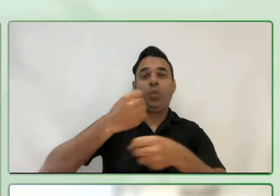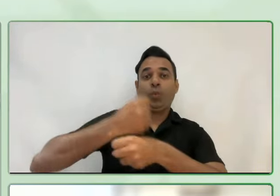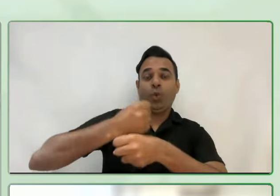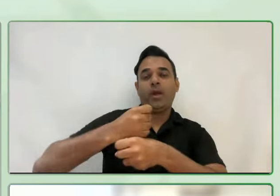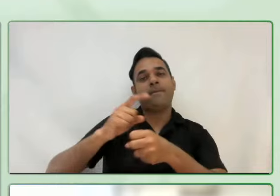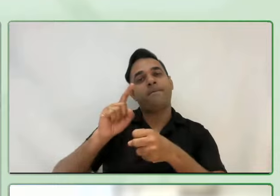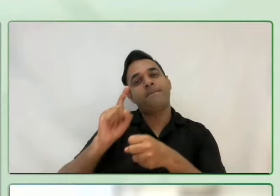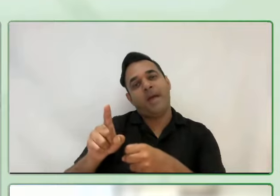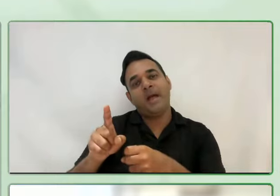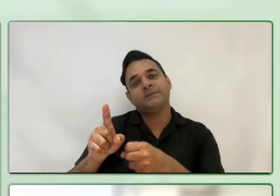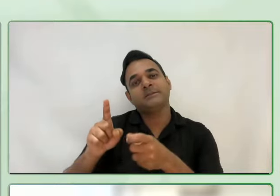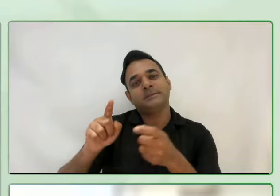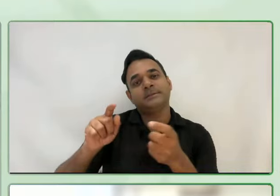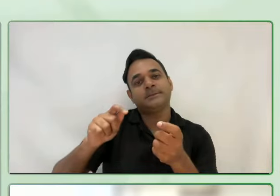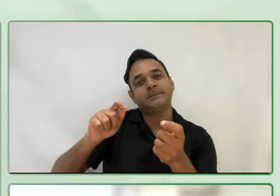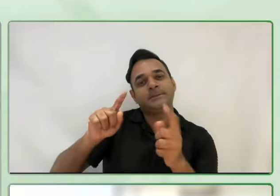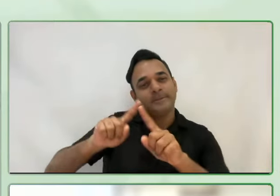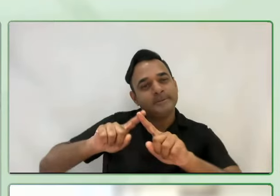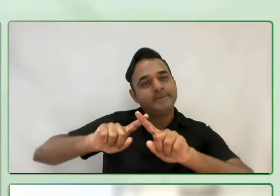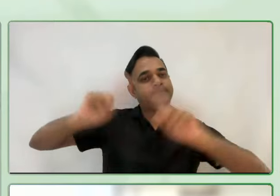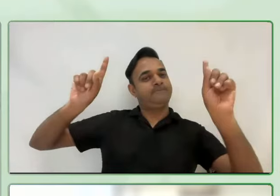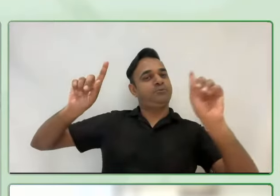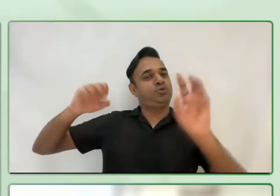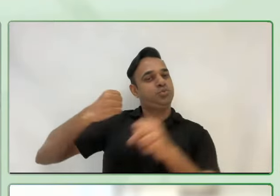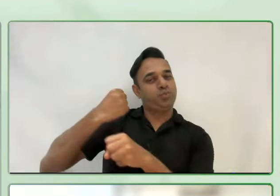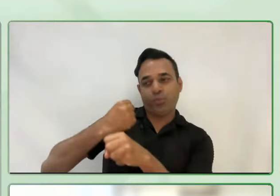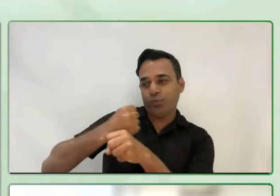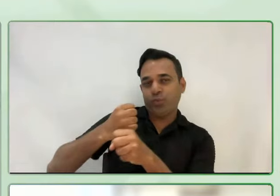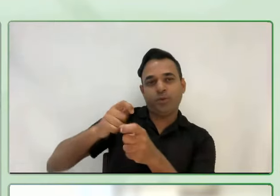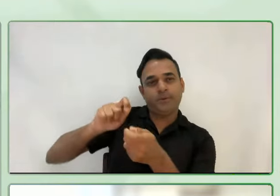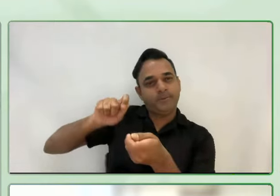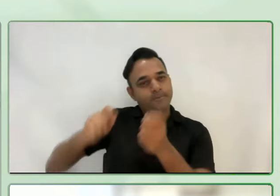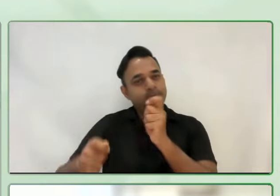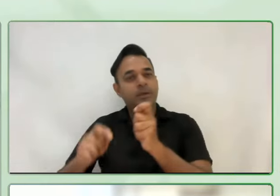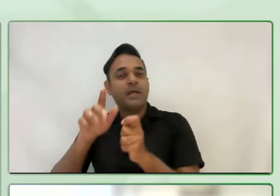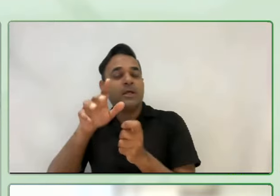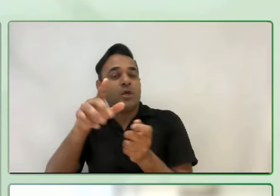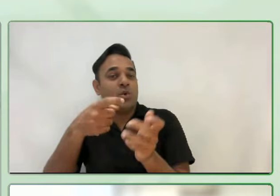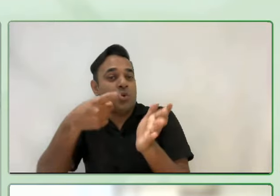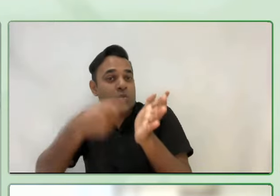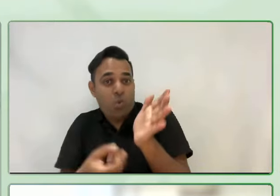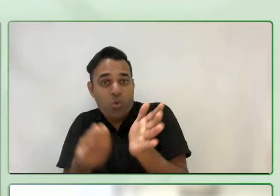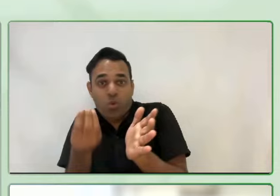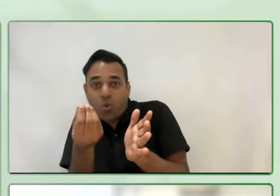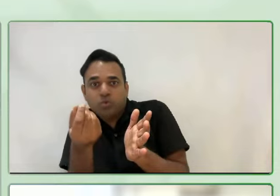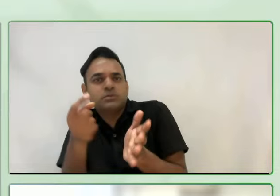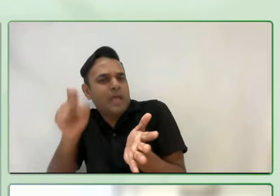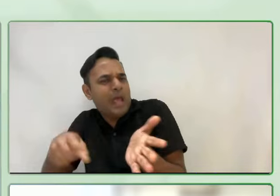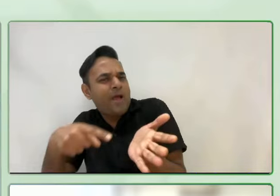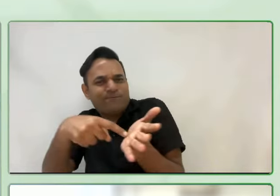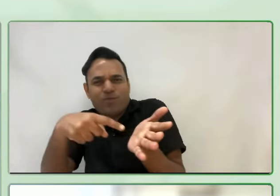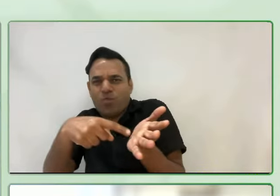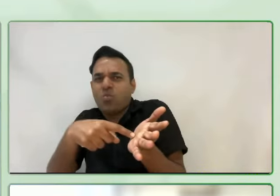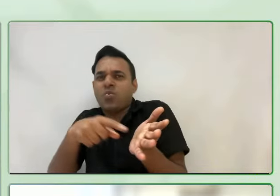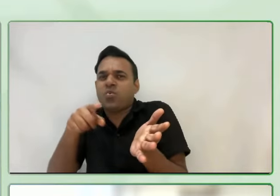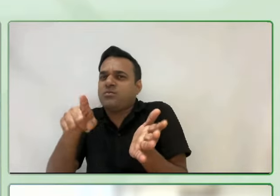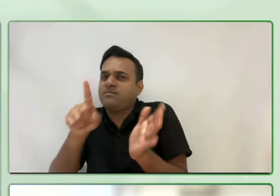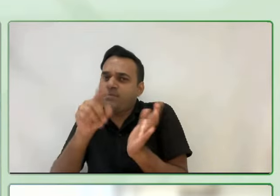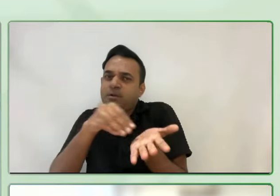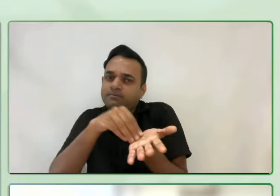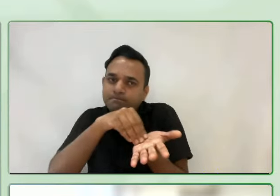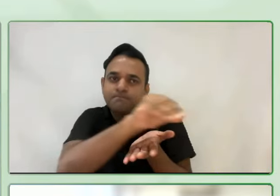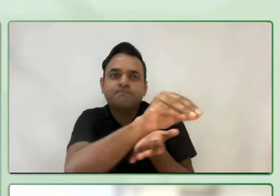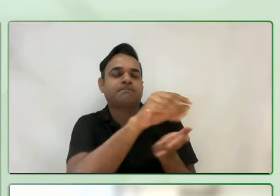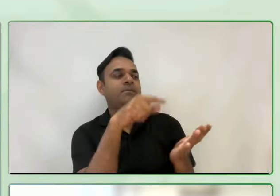their effort, doing it internally, trying to fix the problem, which requires expertise and not funded. And let's end with